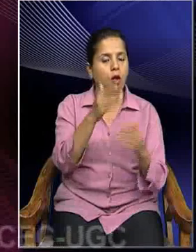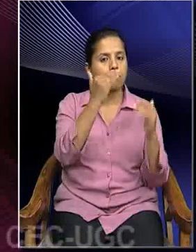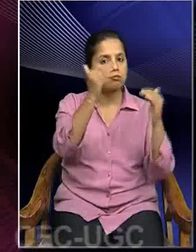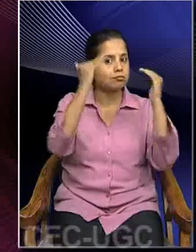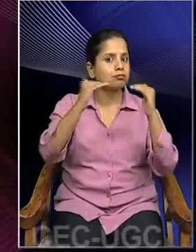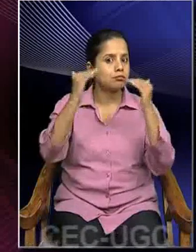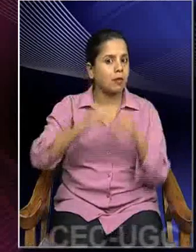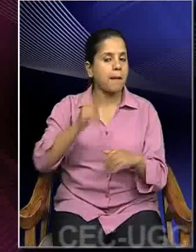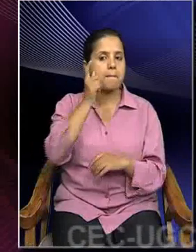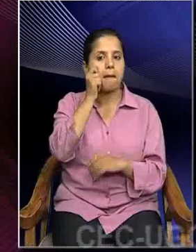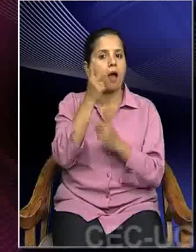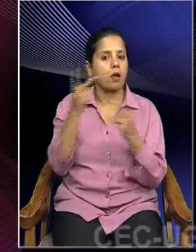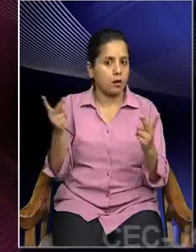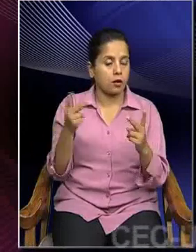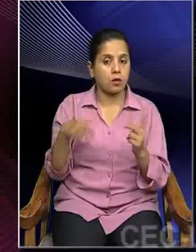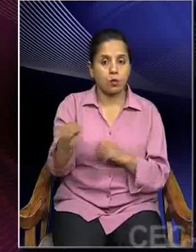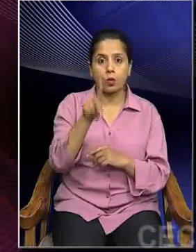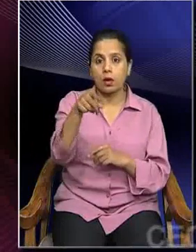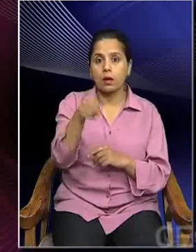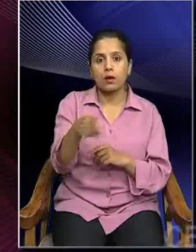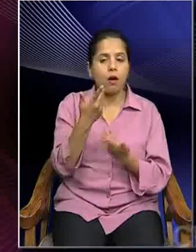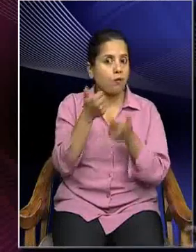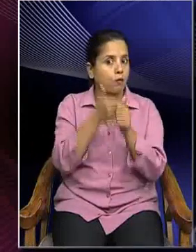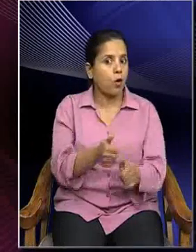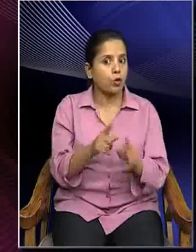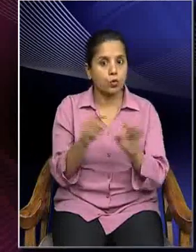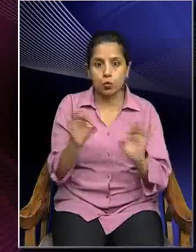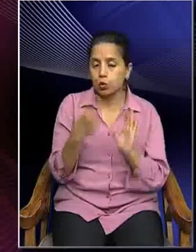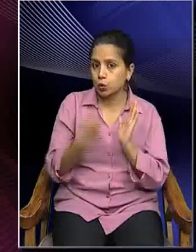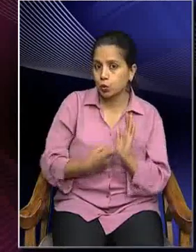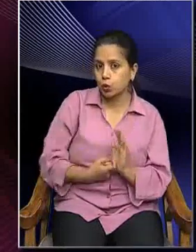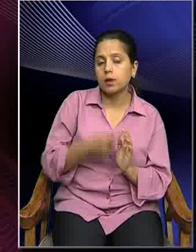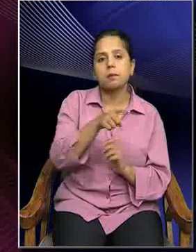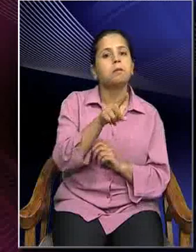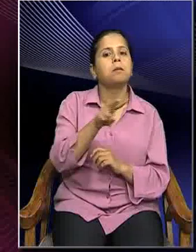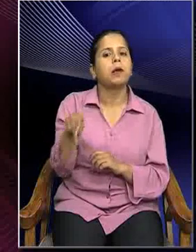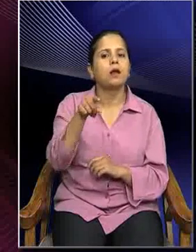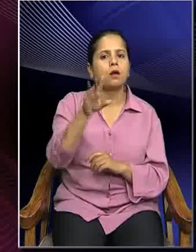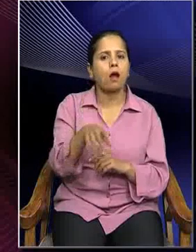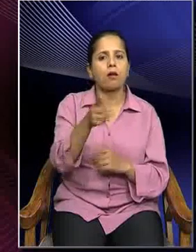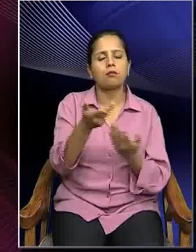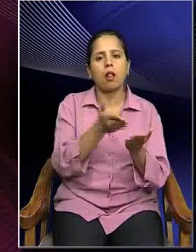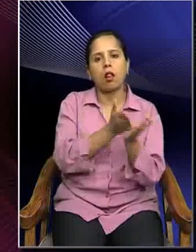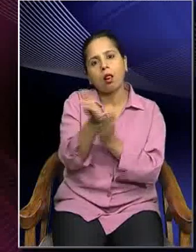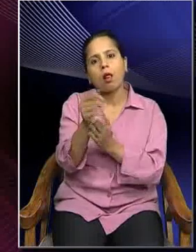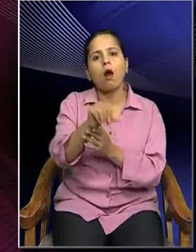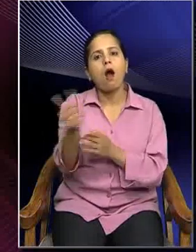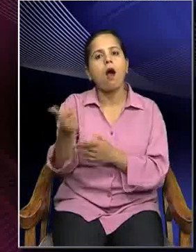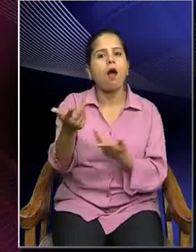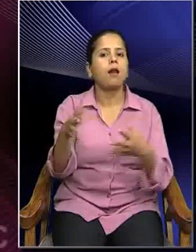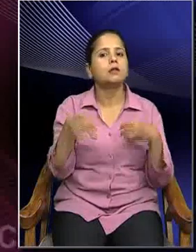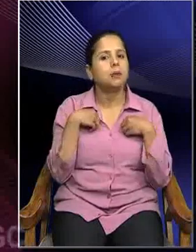hierarchy of men. So once you don't follow that norm, then you are kind of deviating from the